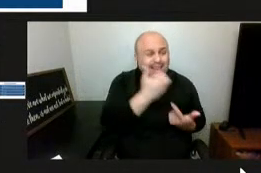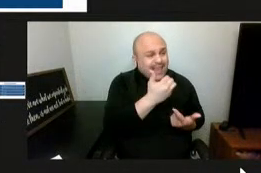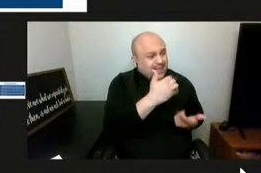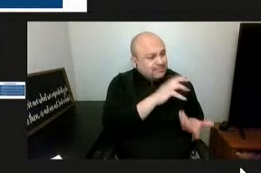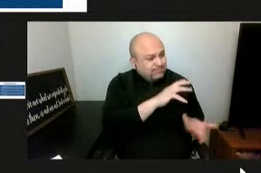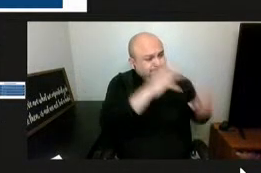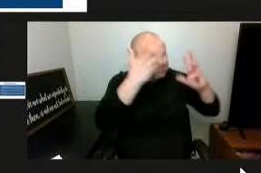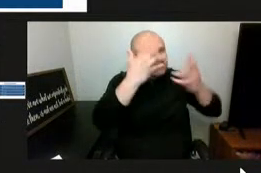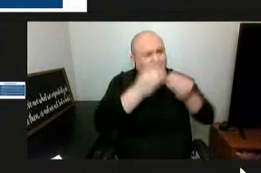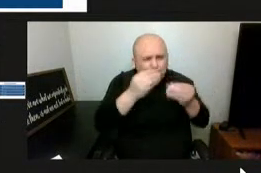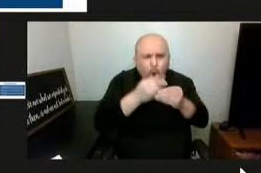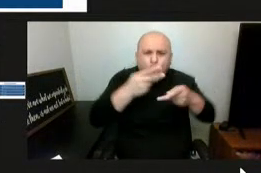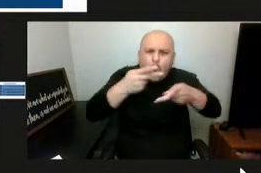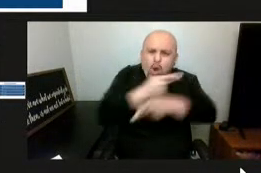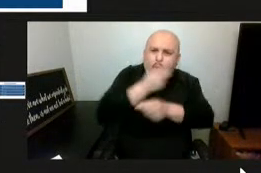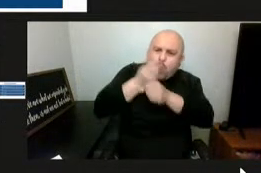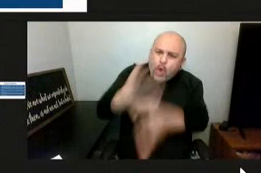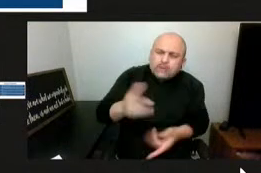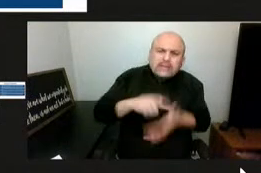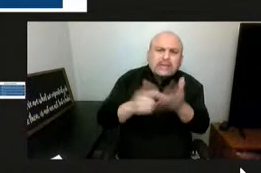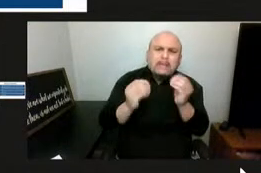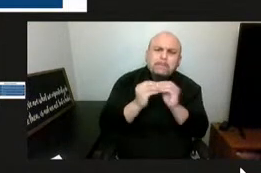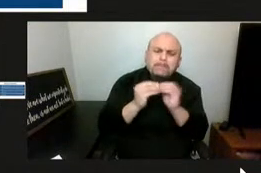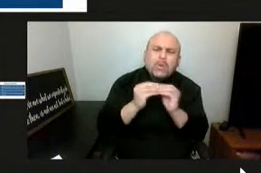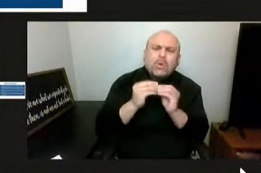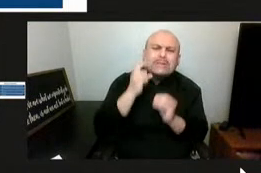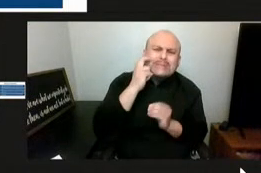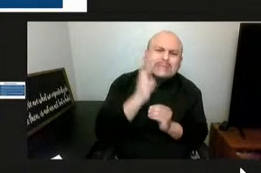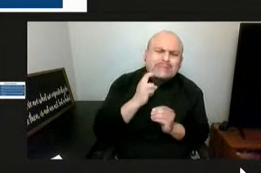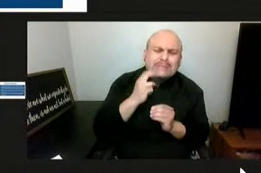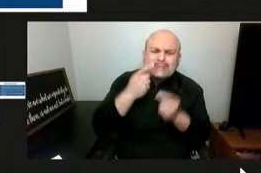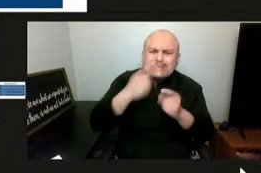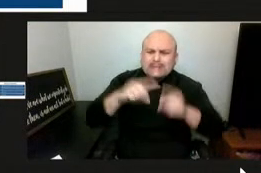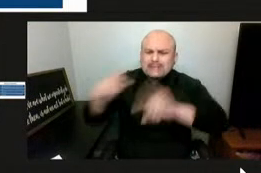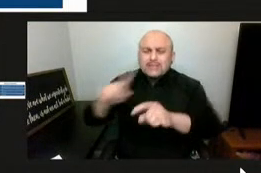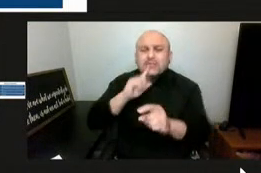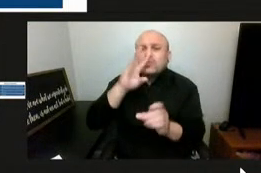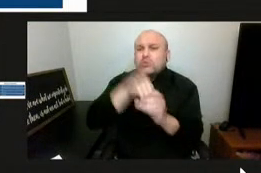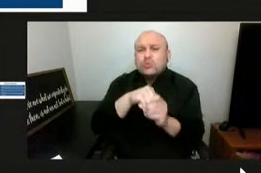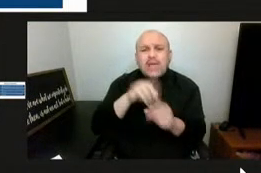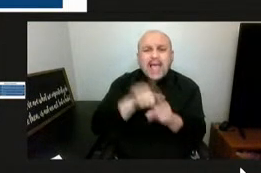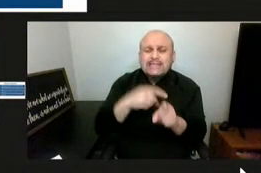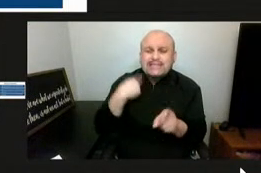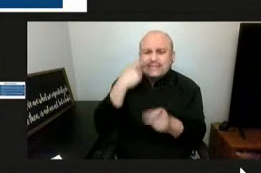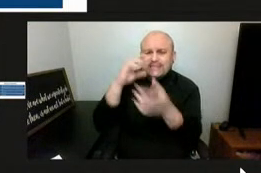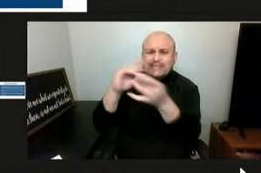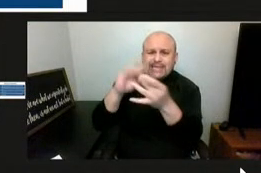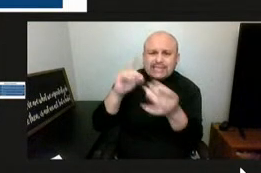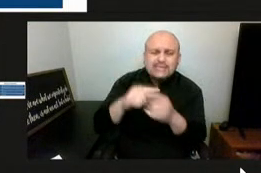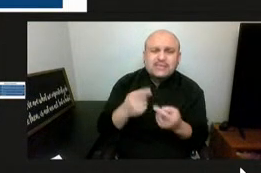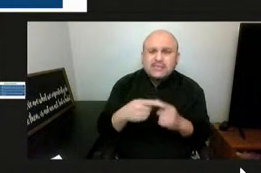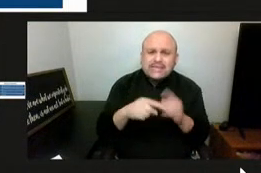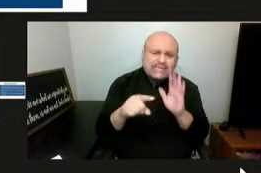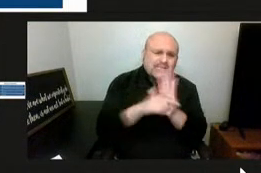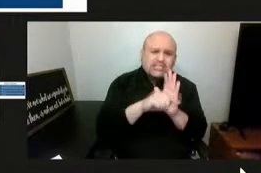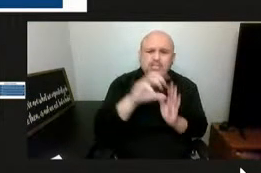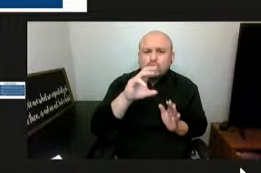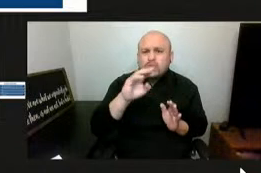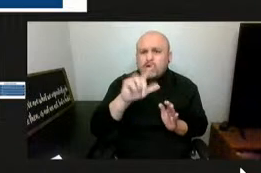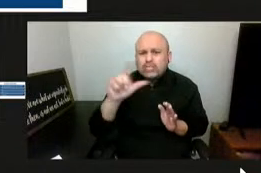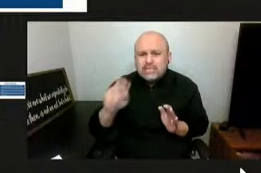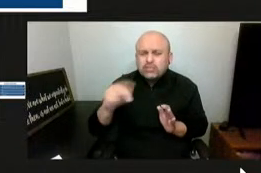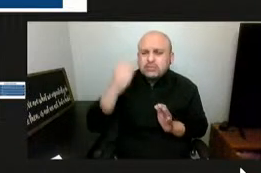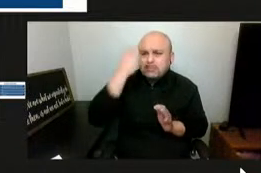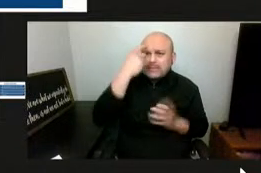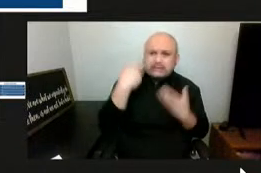that have intensified inequities in mental well-being, including, as has been stated, criminalization of mental illness, suicidal ideation, and